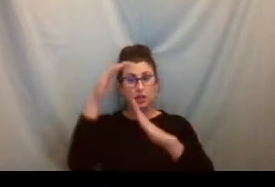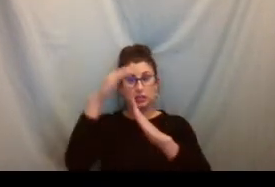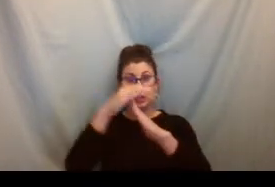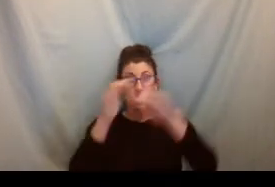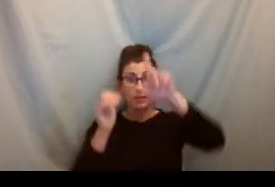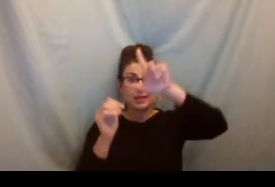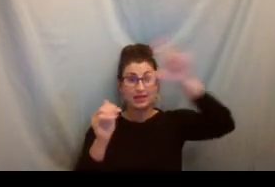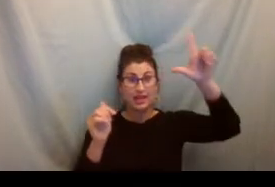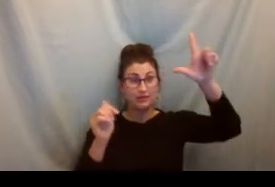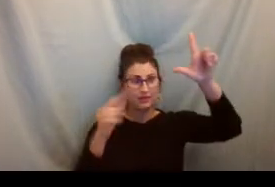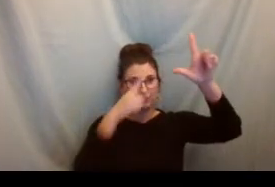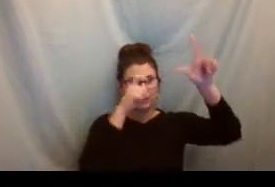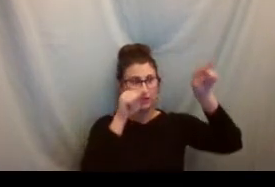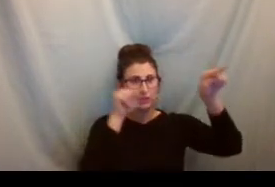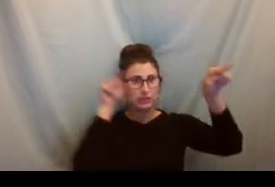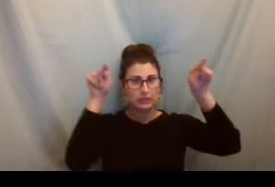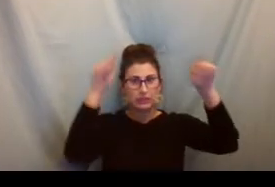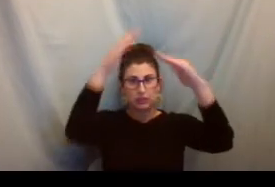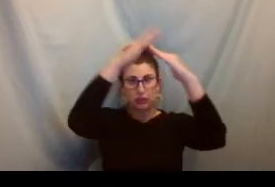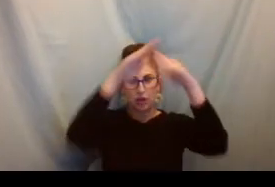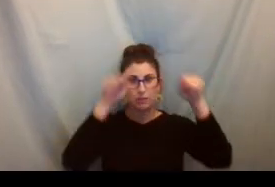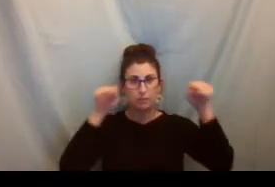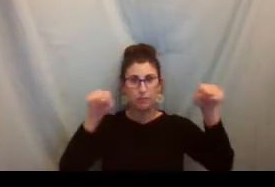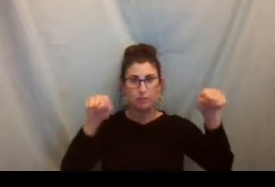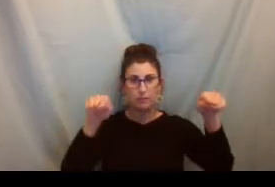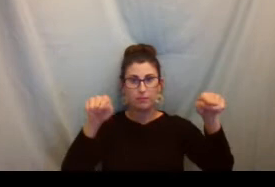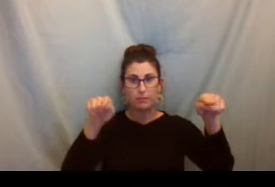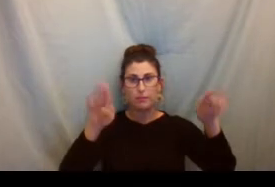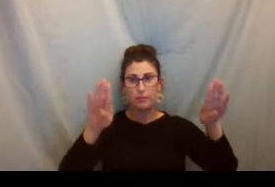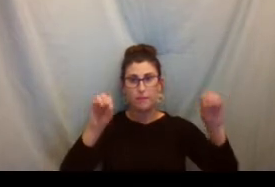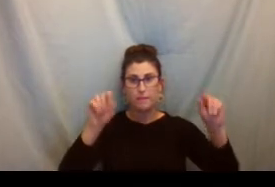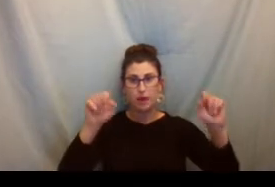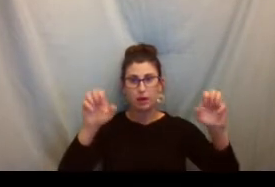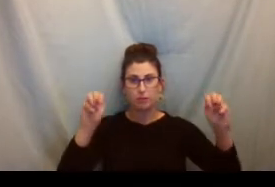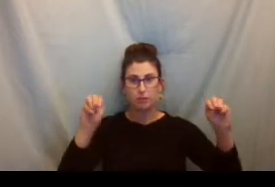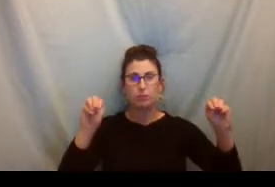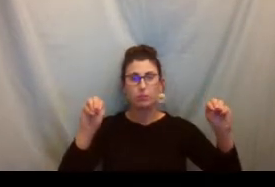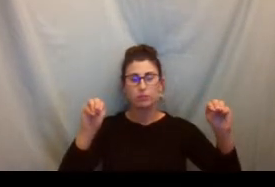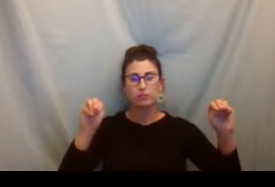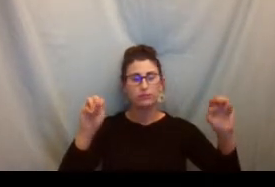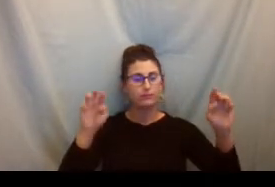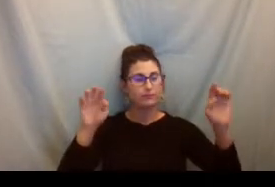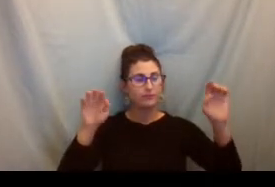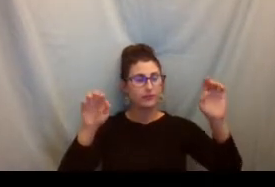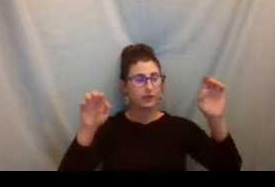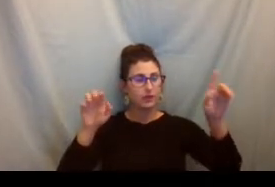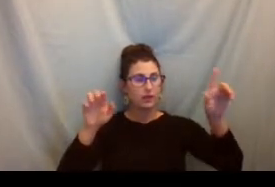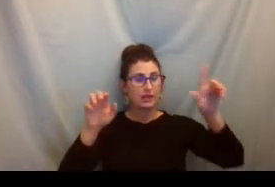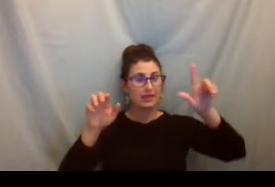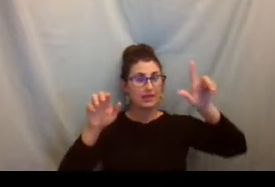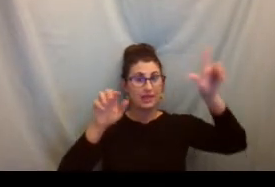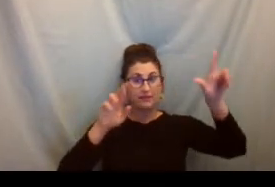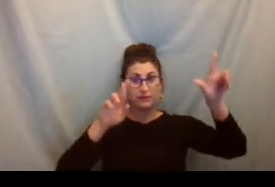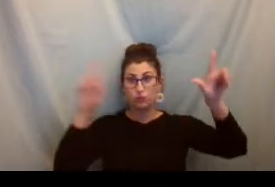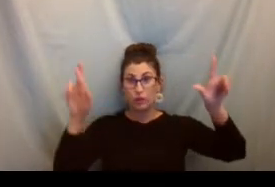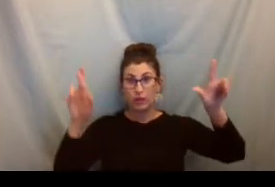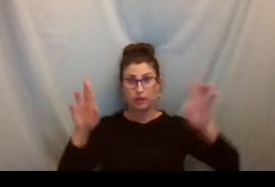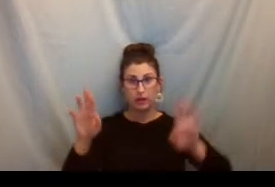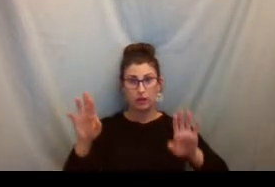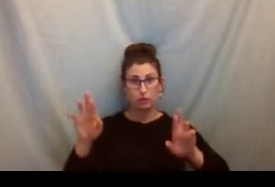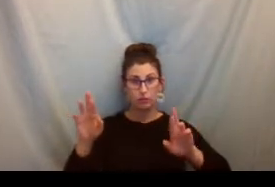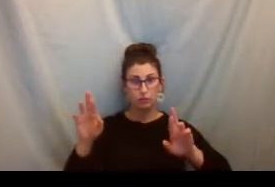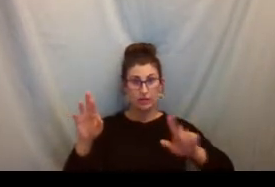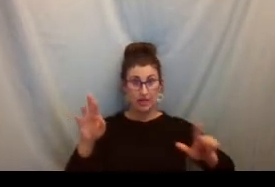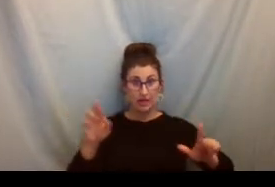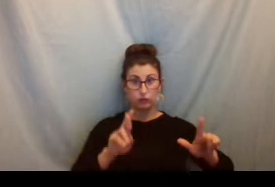because these are the tops, these are the bottoms. You can think of it that way. That's how I think about it. Top left, top right, bottom